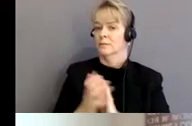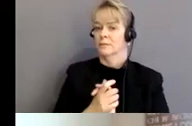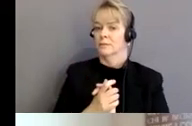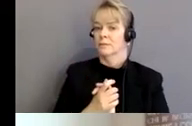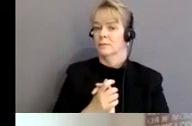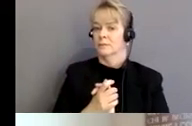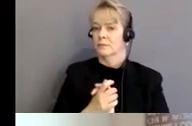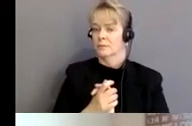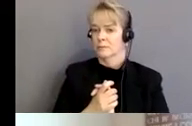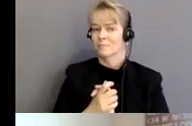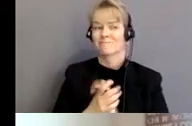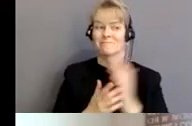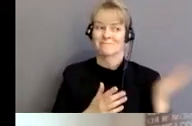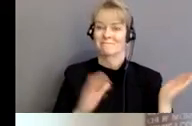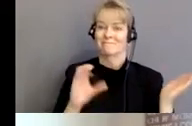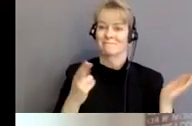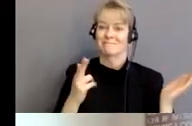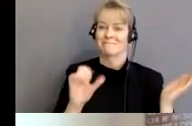That'd be up your alley, Chris,